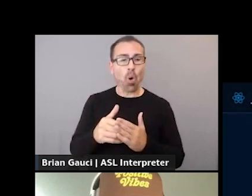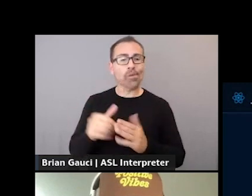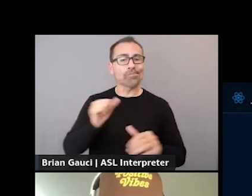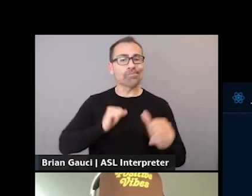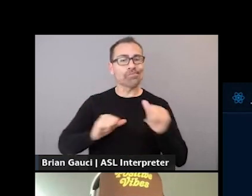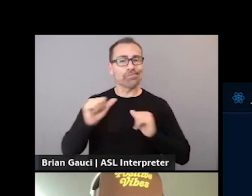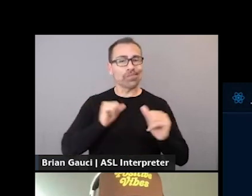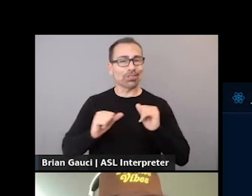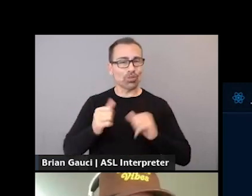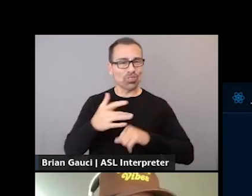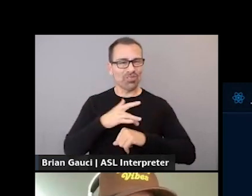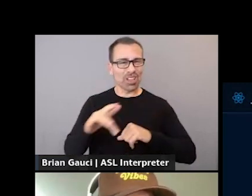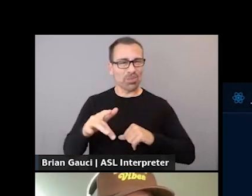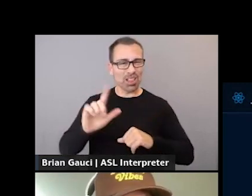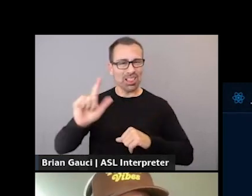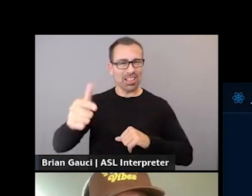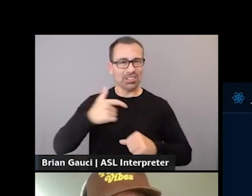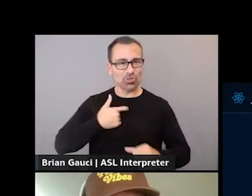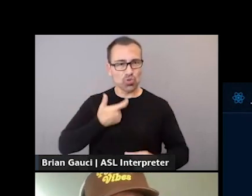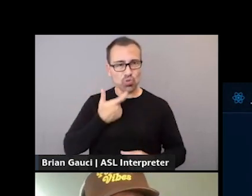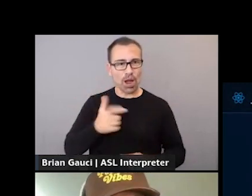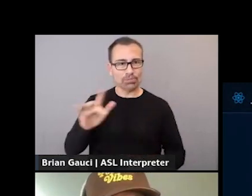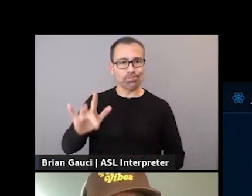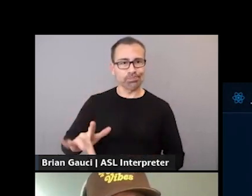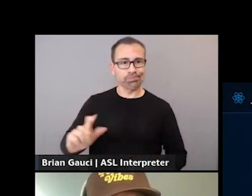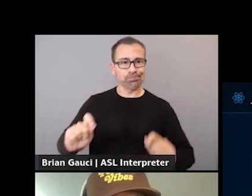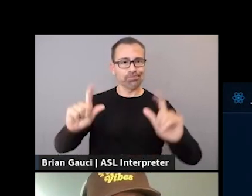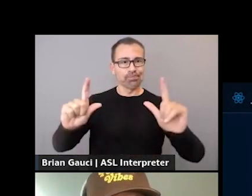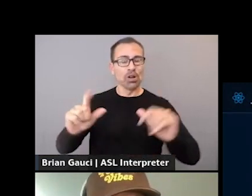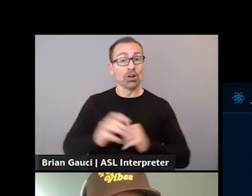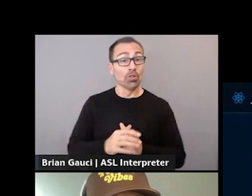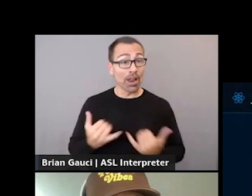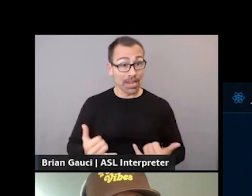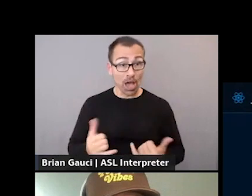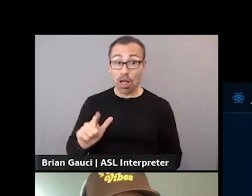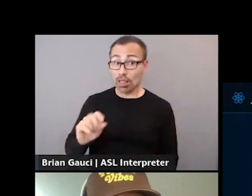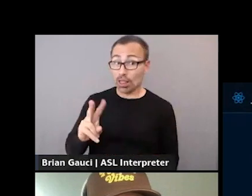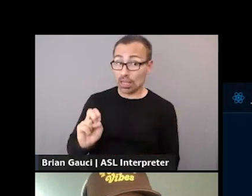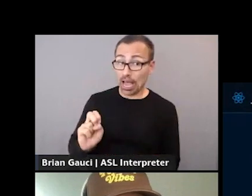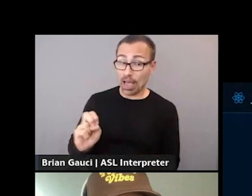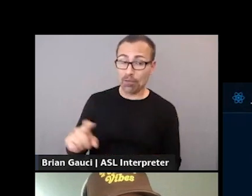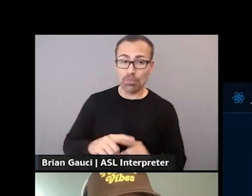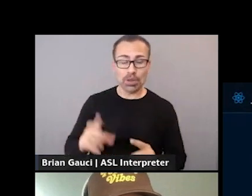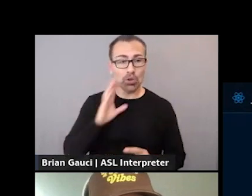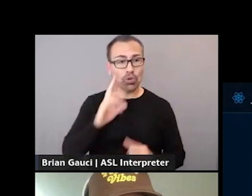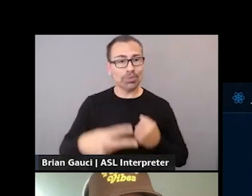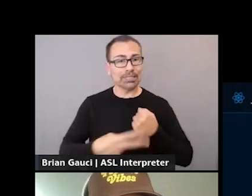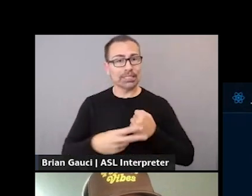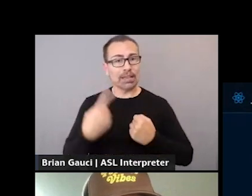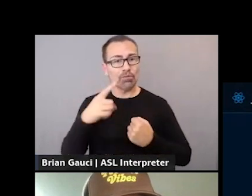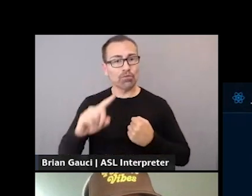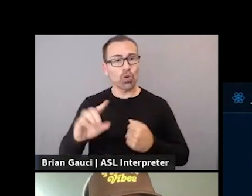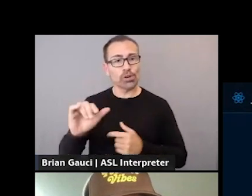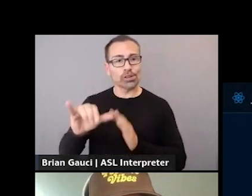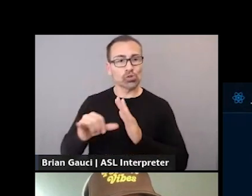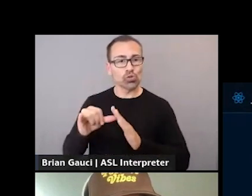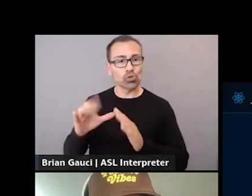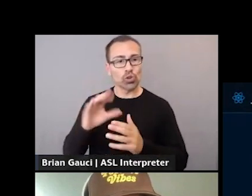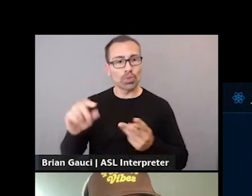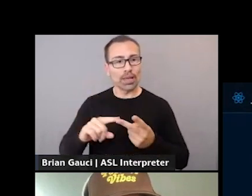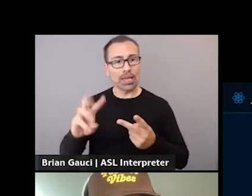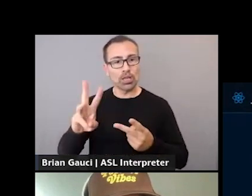are live right now, but these will go live on YouTube and I believe Twitch as well as separate episodes. So thanks,